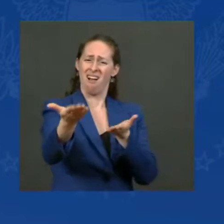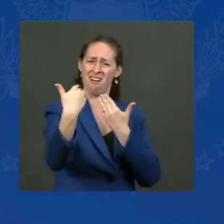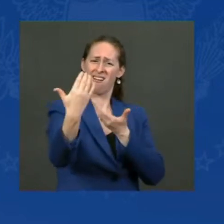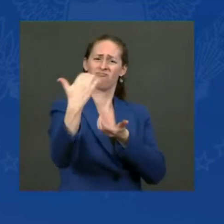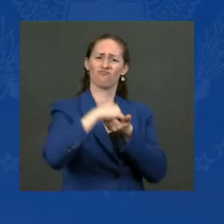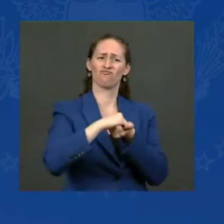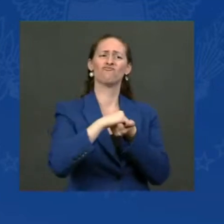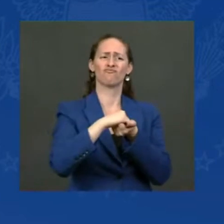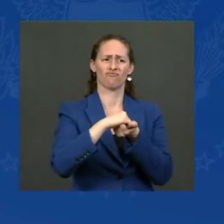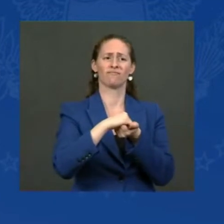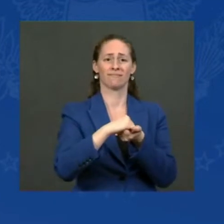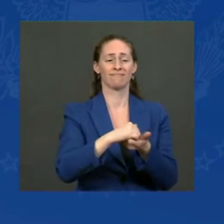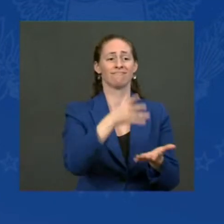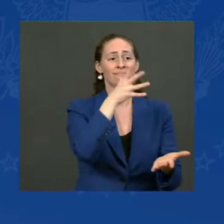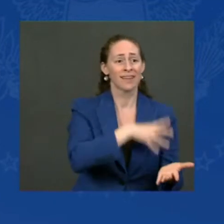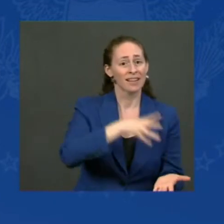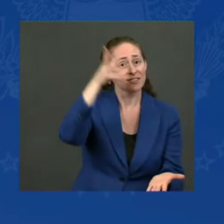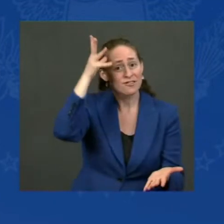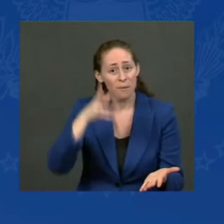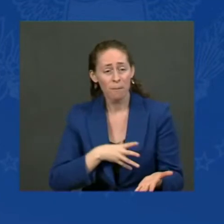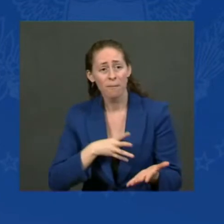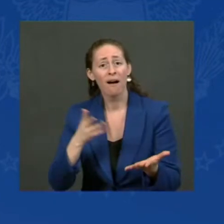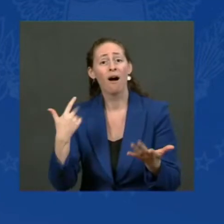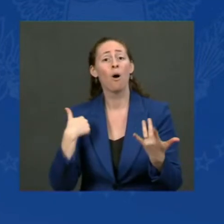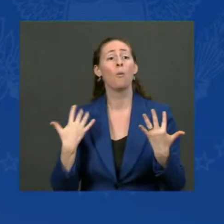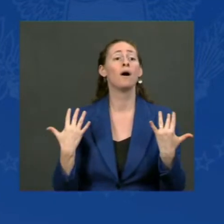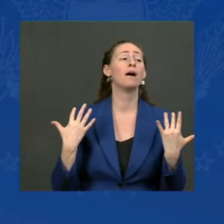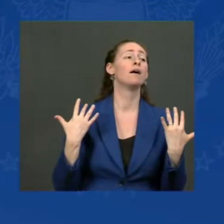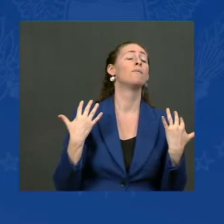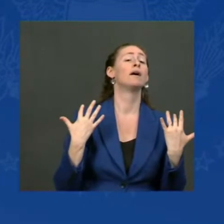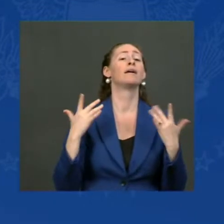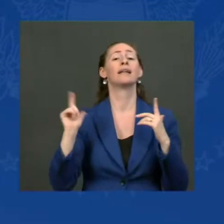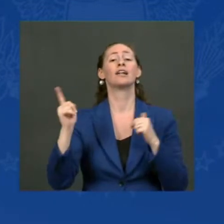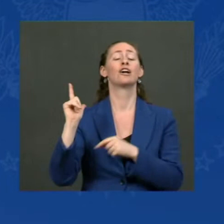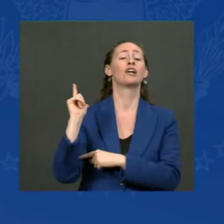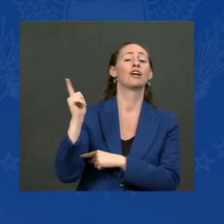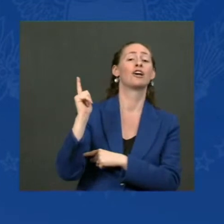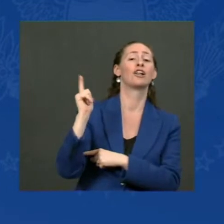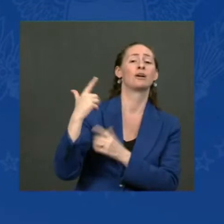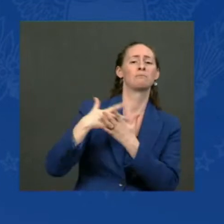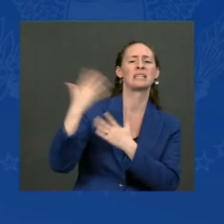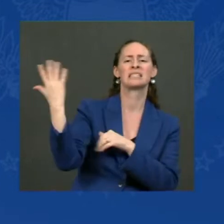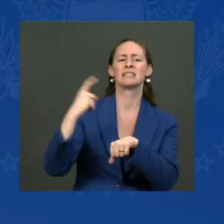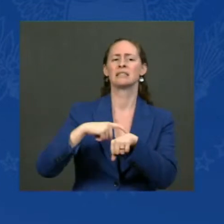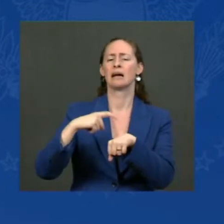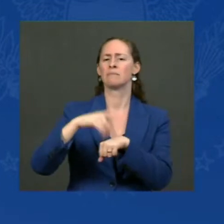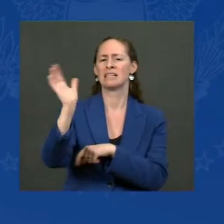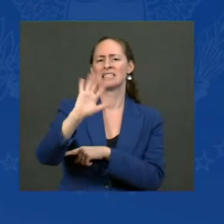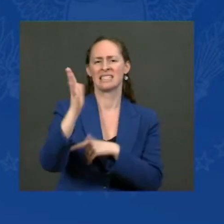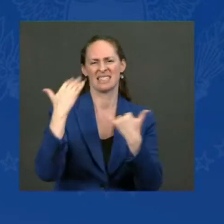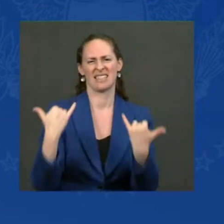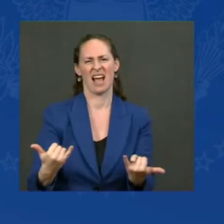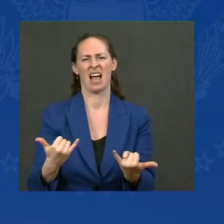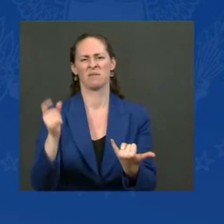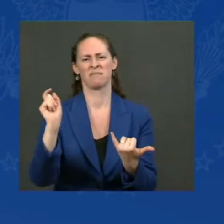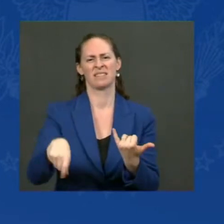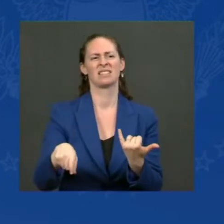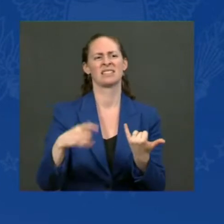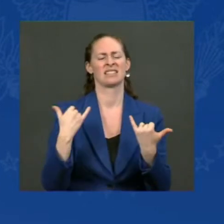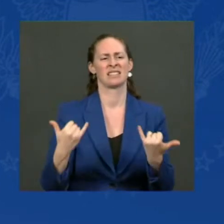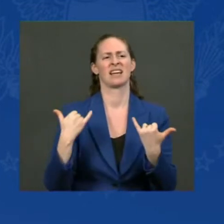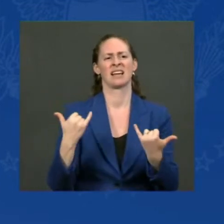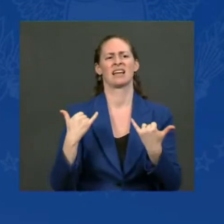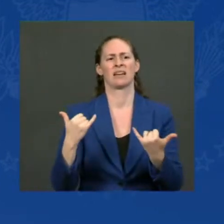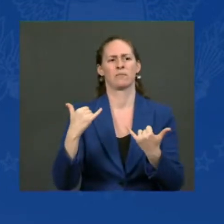Ladies and gentlemen, we cannot afford to waste any more time. Let's get to work. Let's make our better